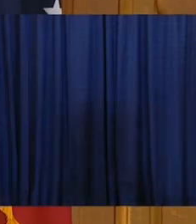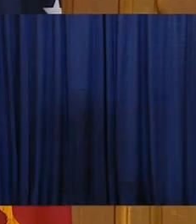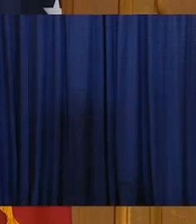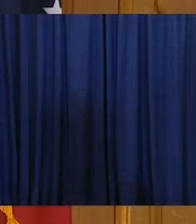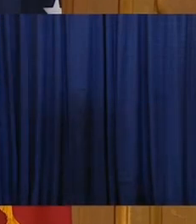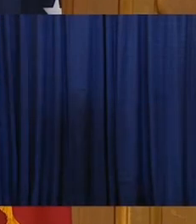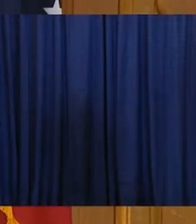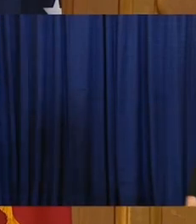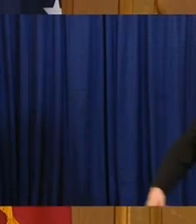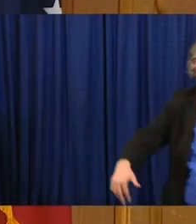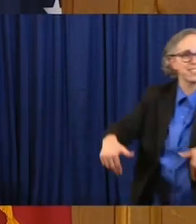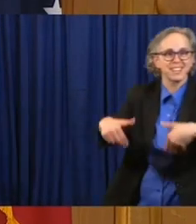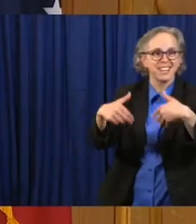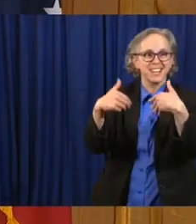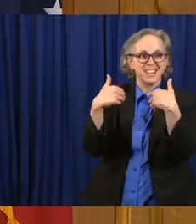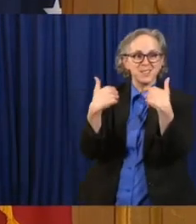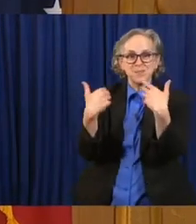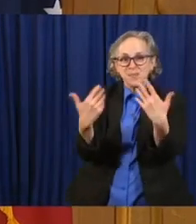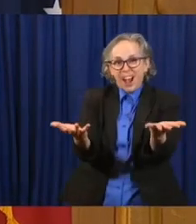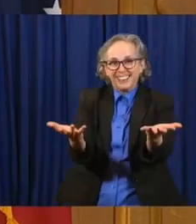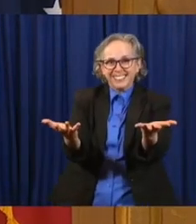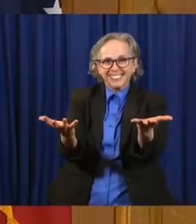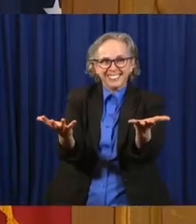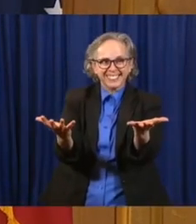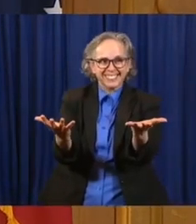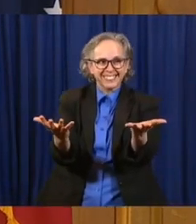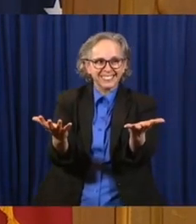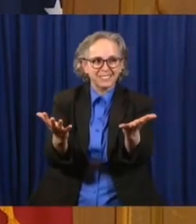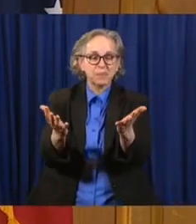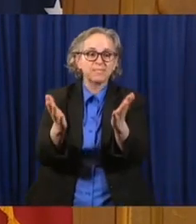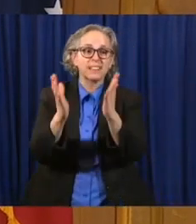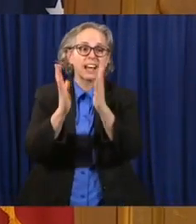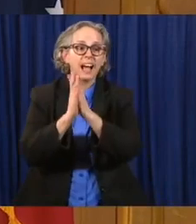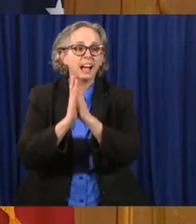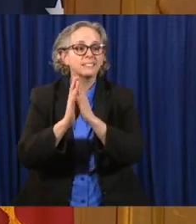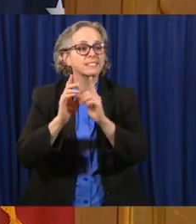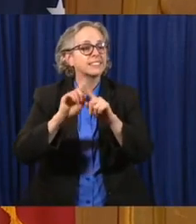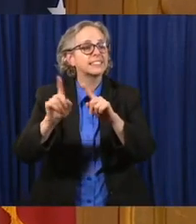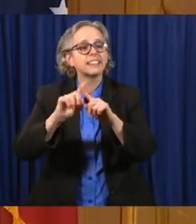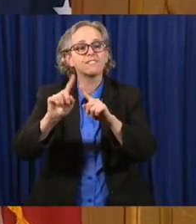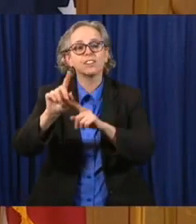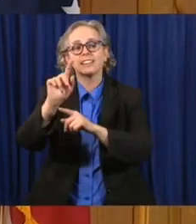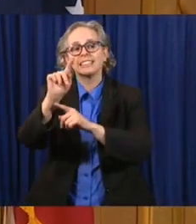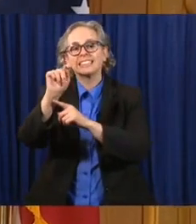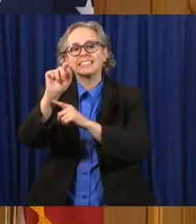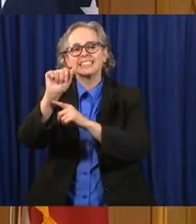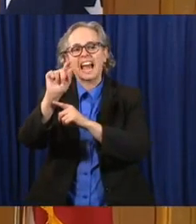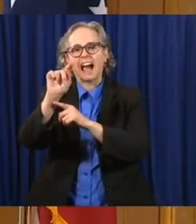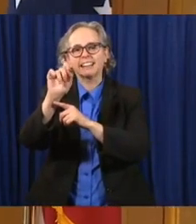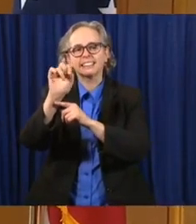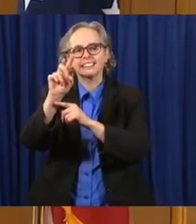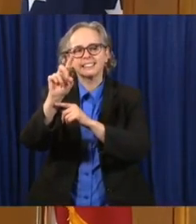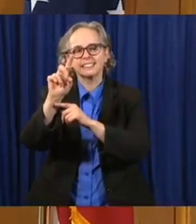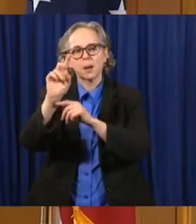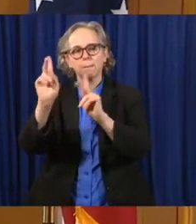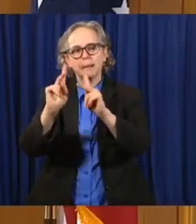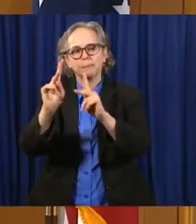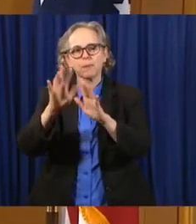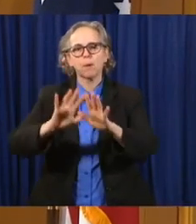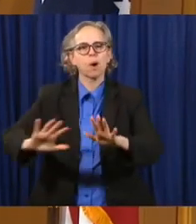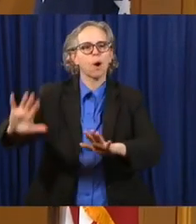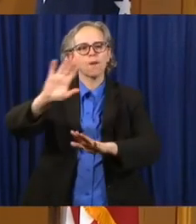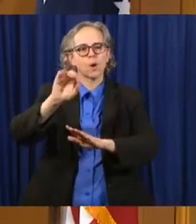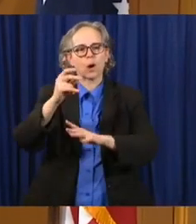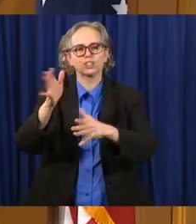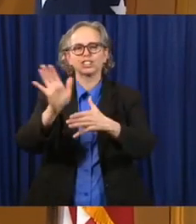Well, we've asked a number of talented Ohioans to kind of share some thoughts with you, and I think